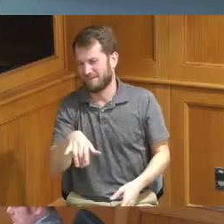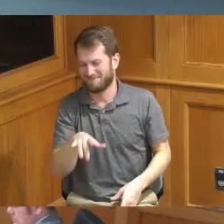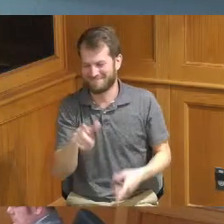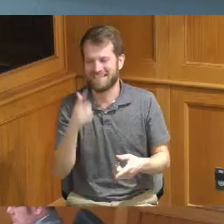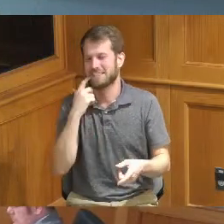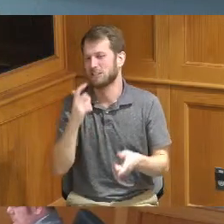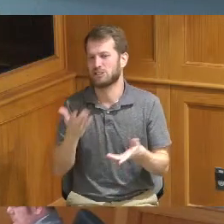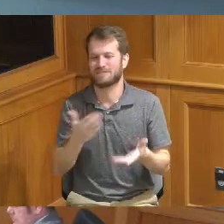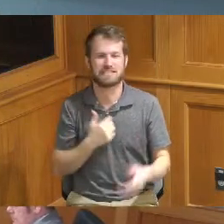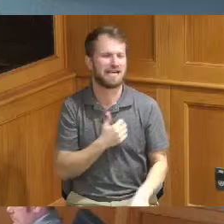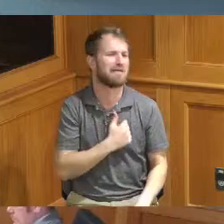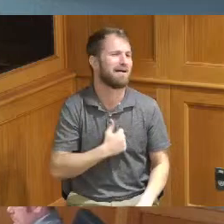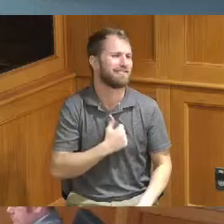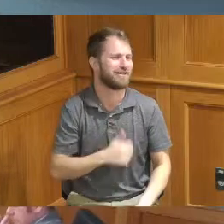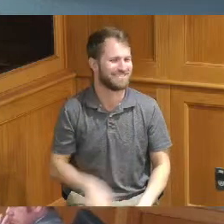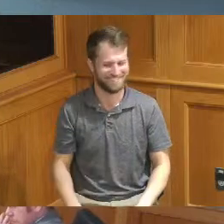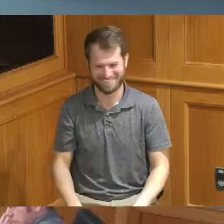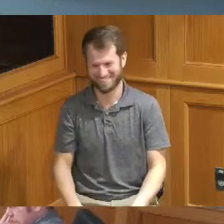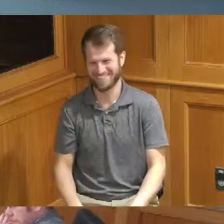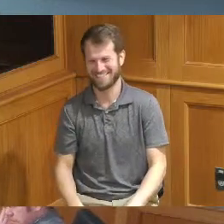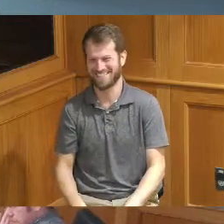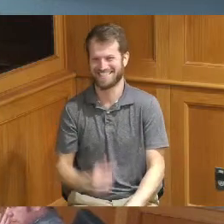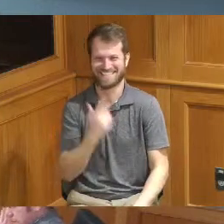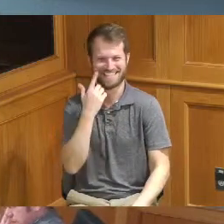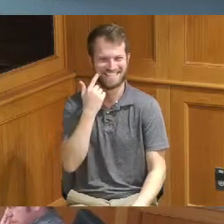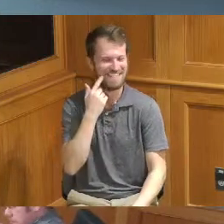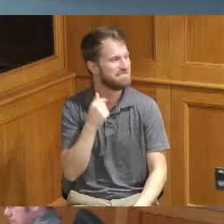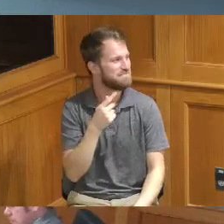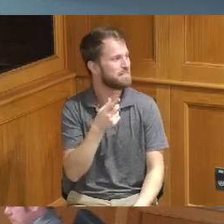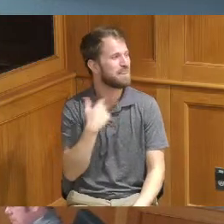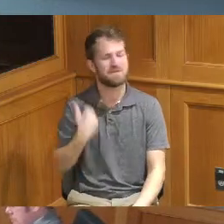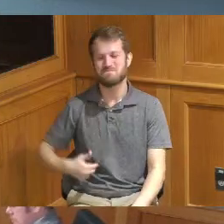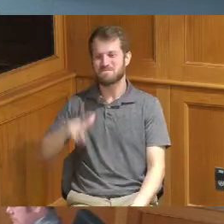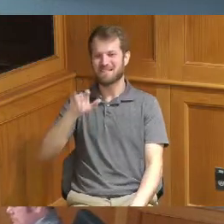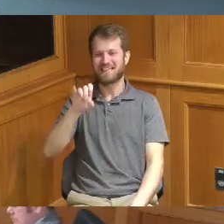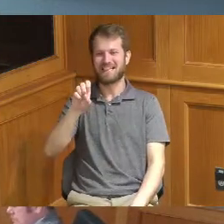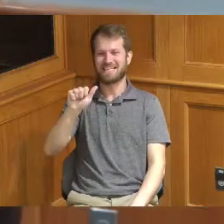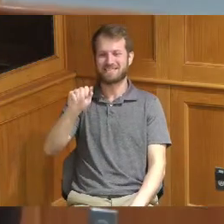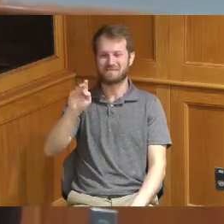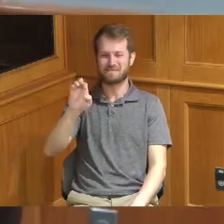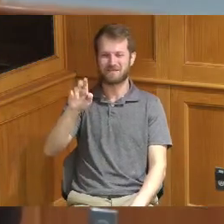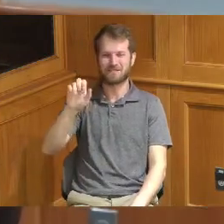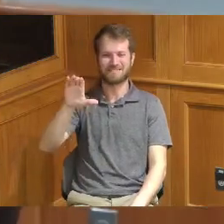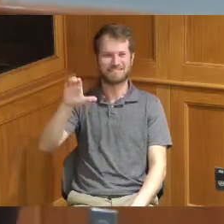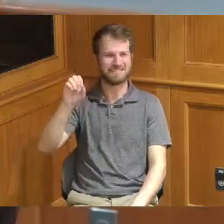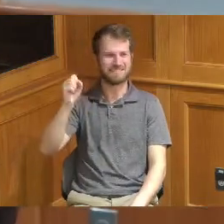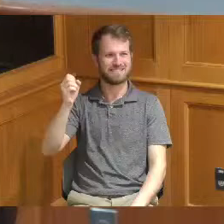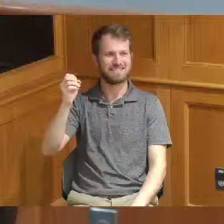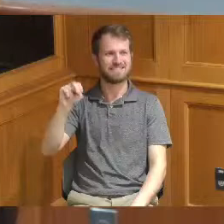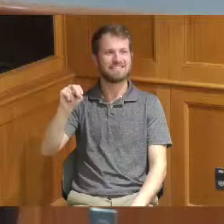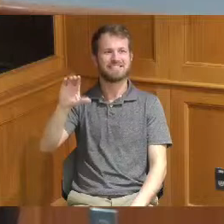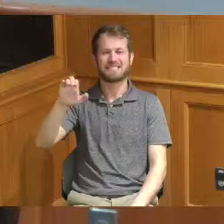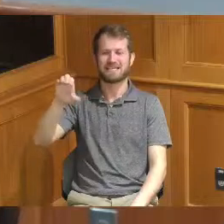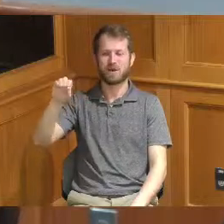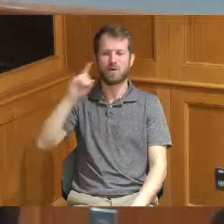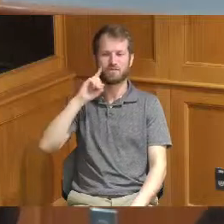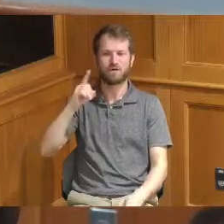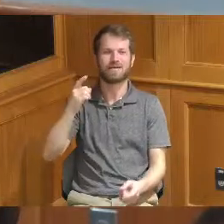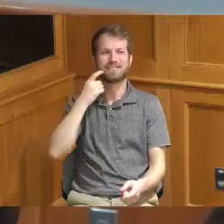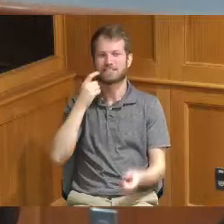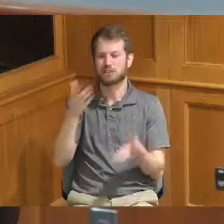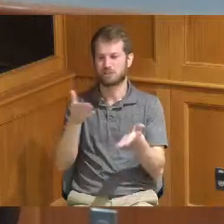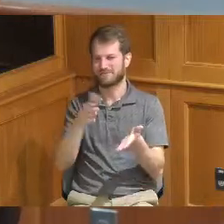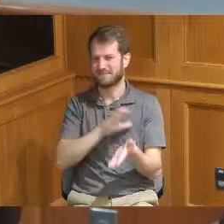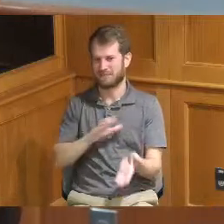I apologize. Hi, my name is Lisa Mertzen, the CEO for the Addiction Services Council. I do want to